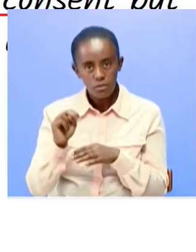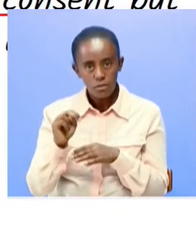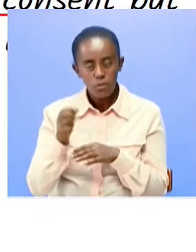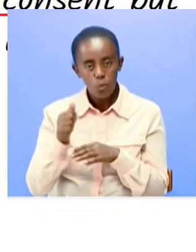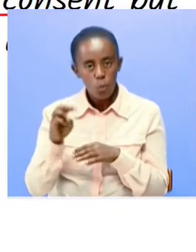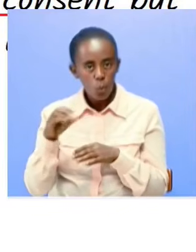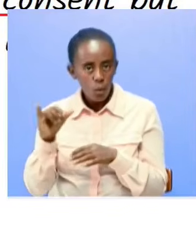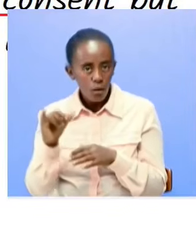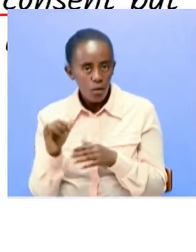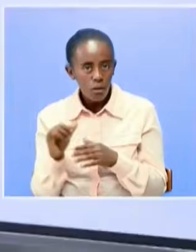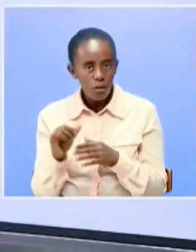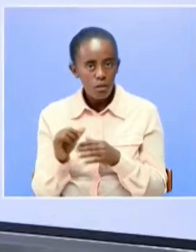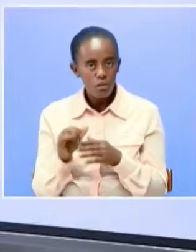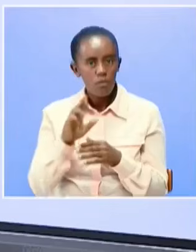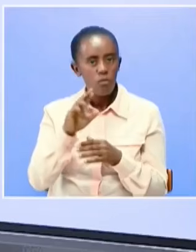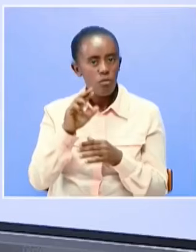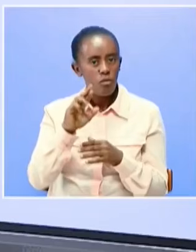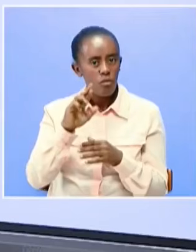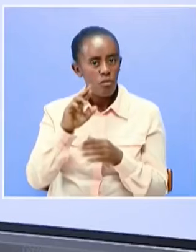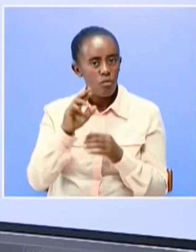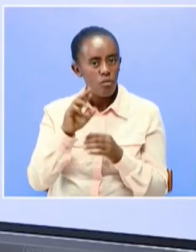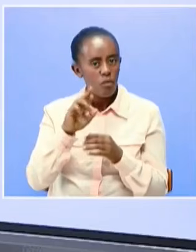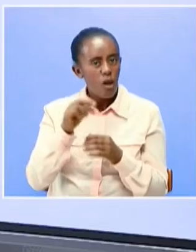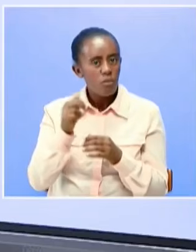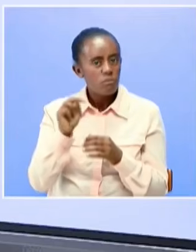Contextually, what the meaning of run away here?